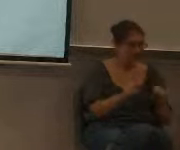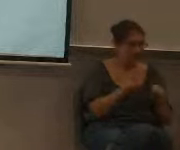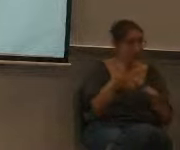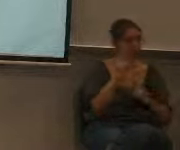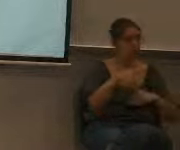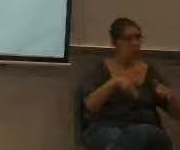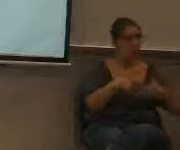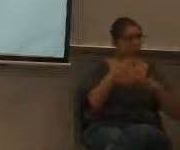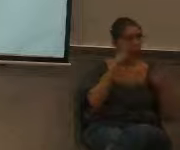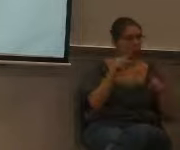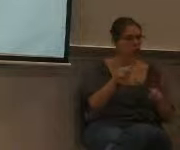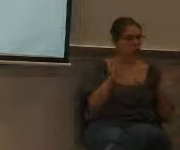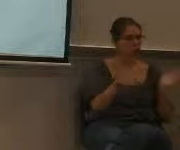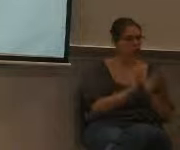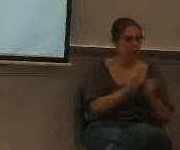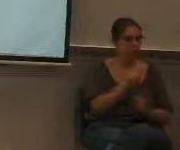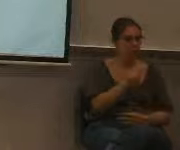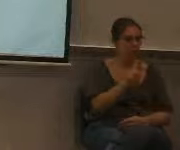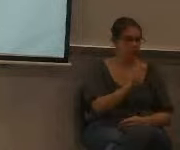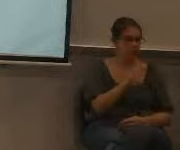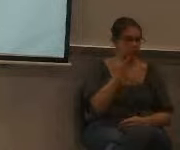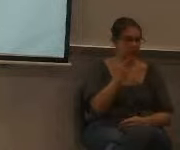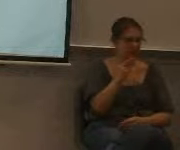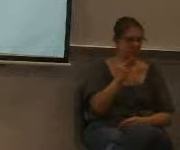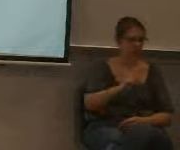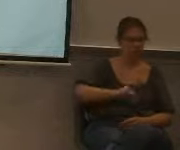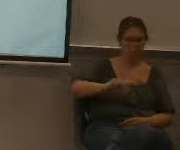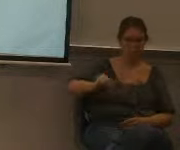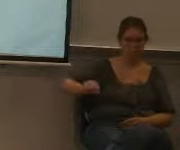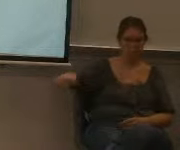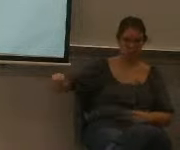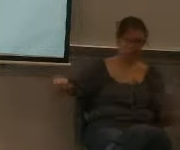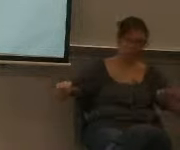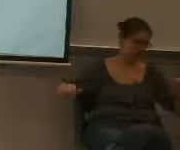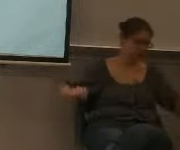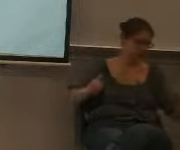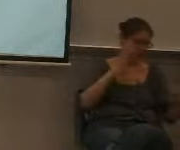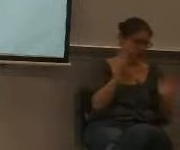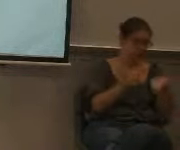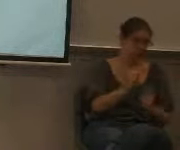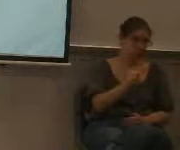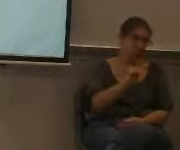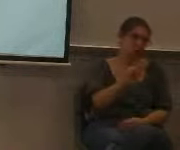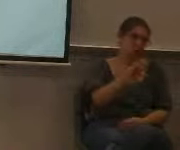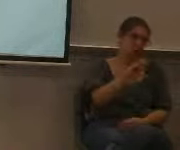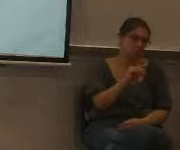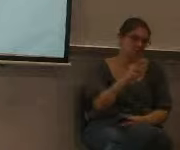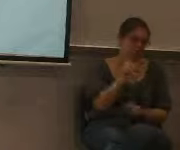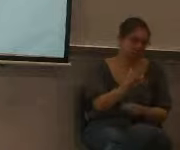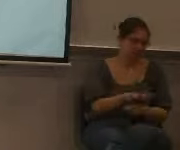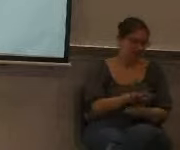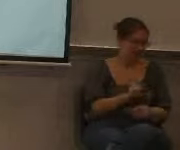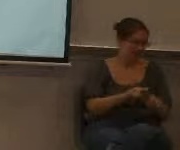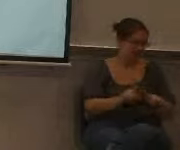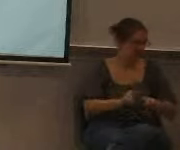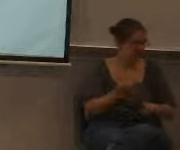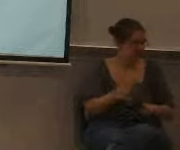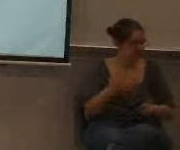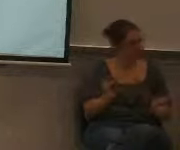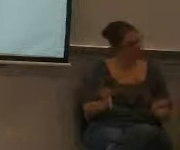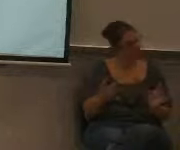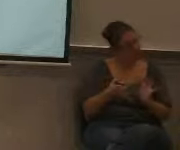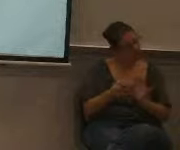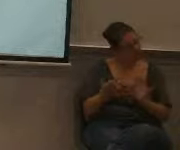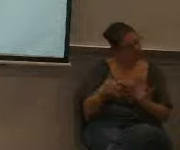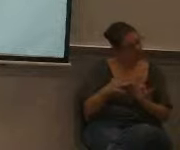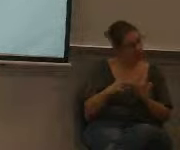and look at a small stream, you'll see these side channels, you'll see these small micro wetlands, if you will, all these different things that are sort of connected,